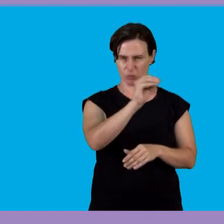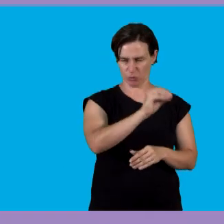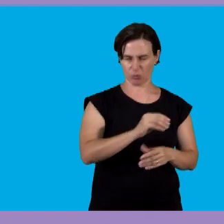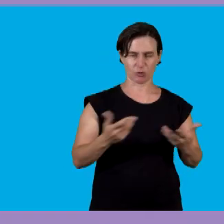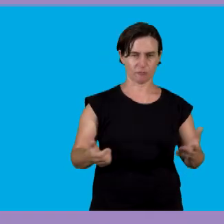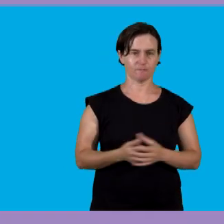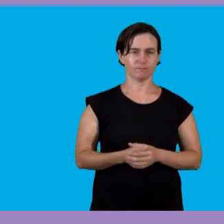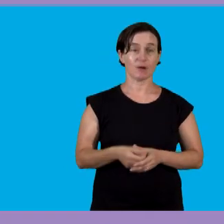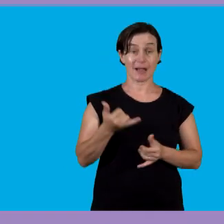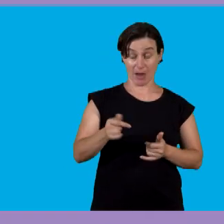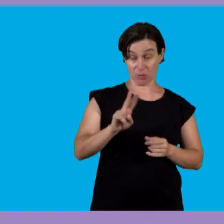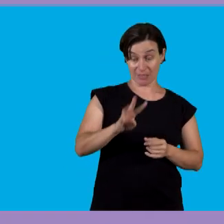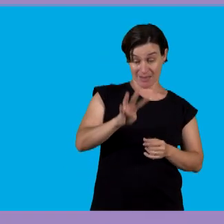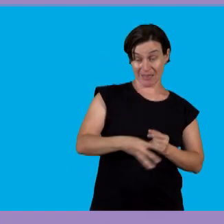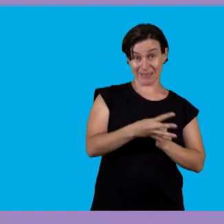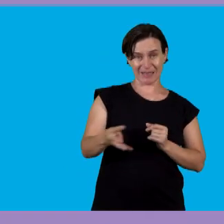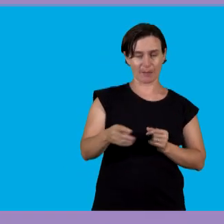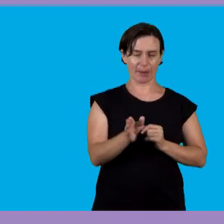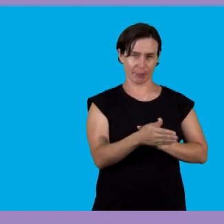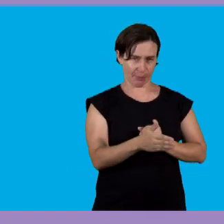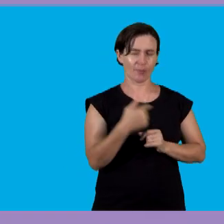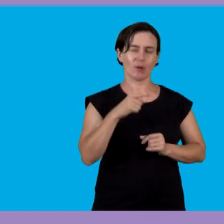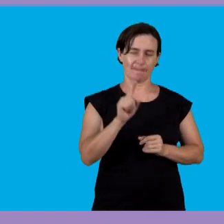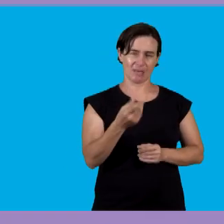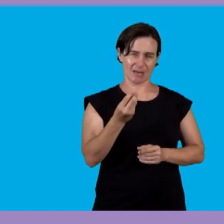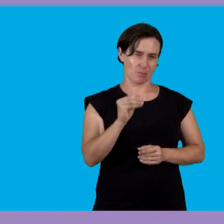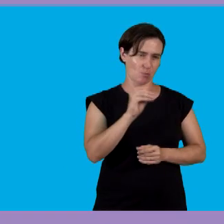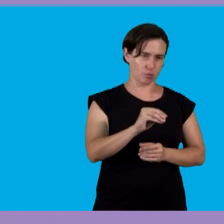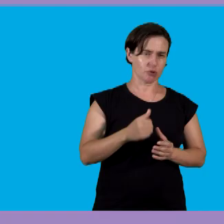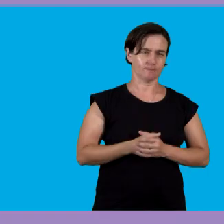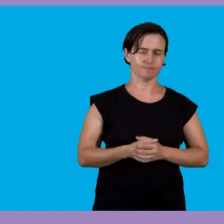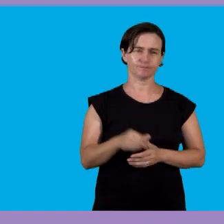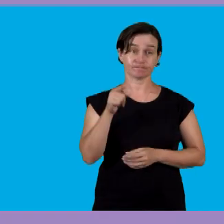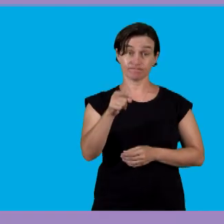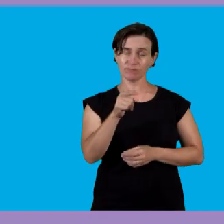let's fill out the rest of the table. Now what is happening to our input